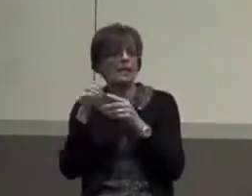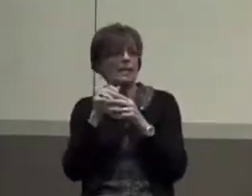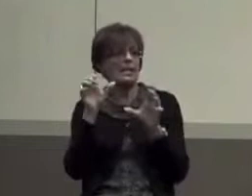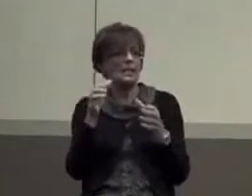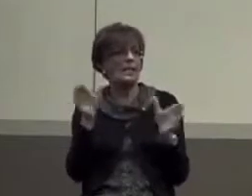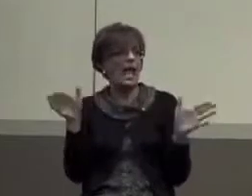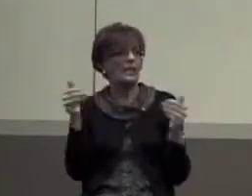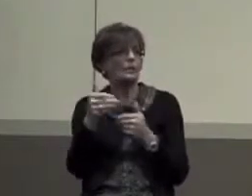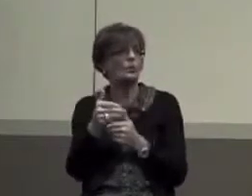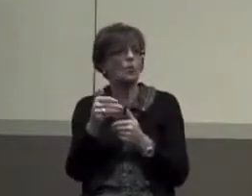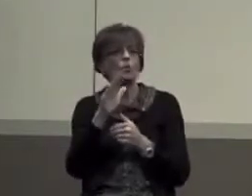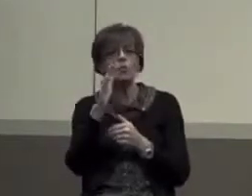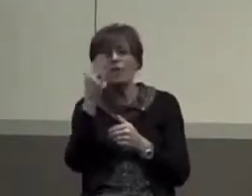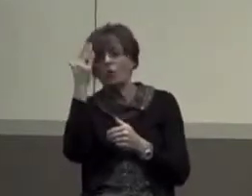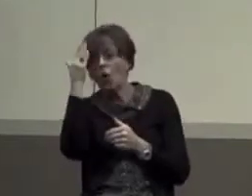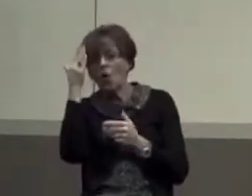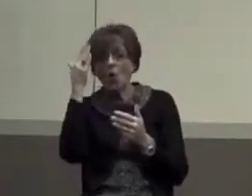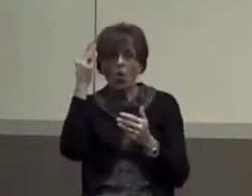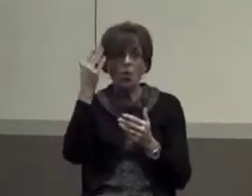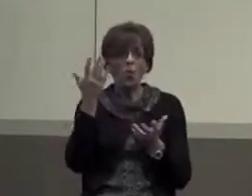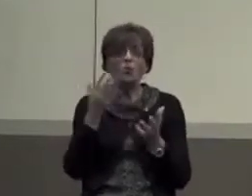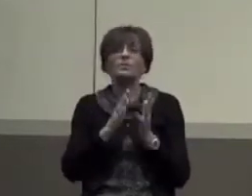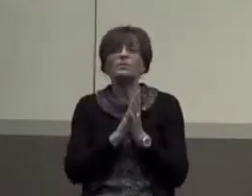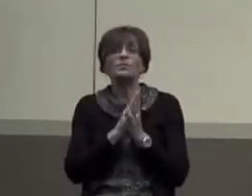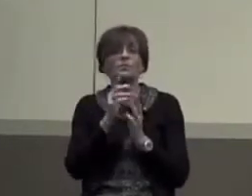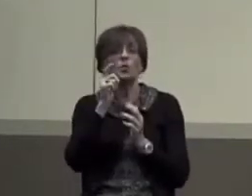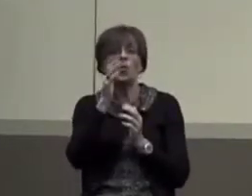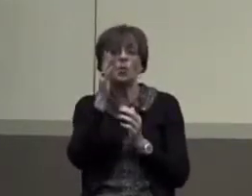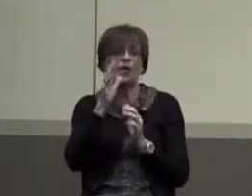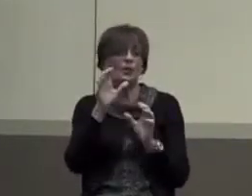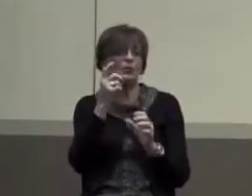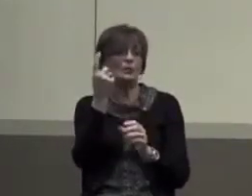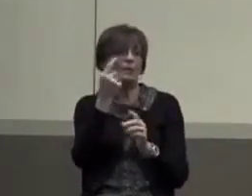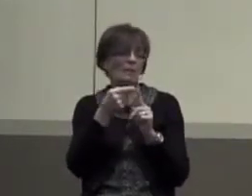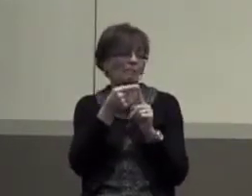never know who's going to do something they're not supposed to do.